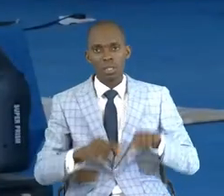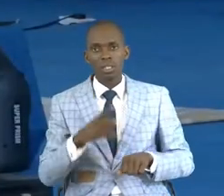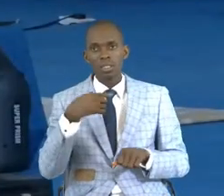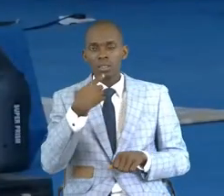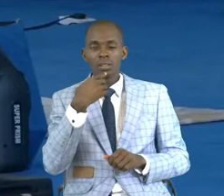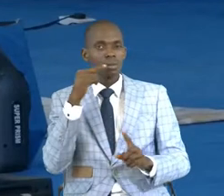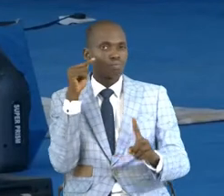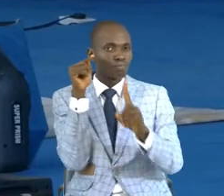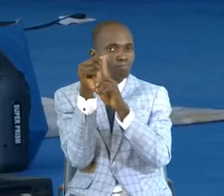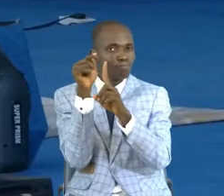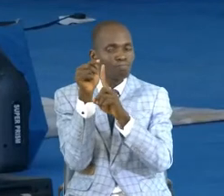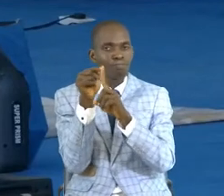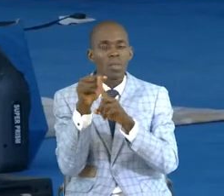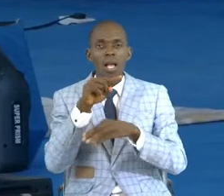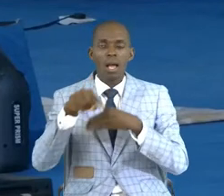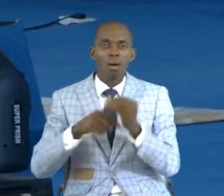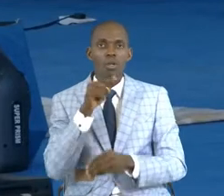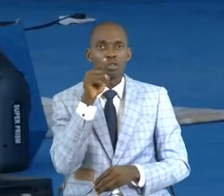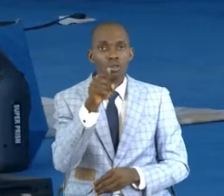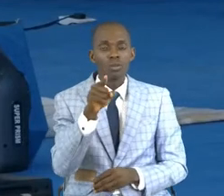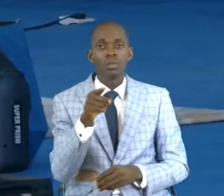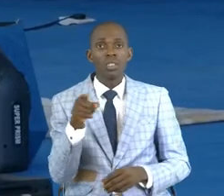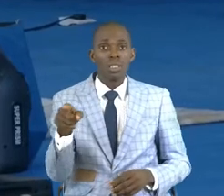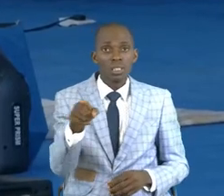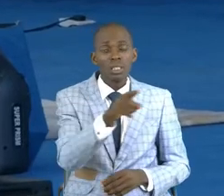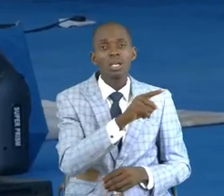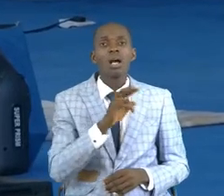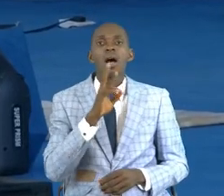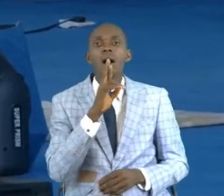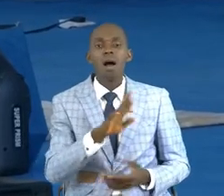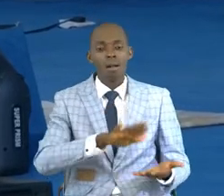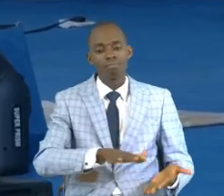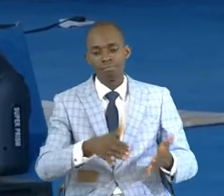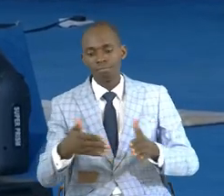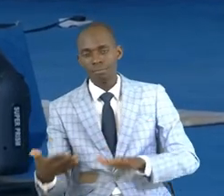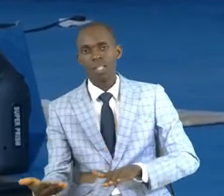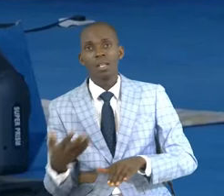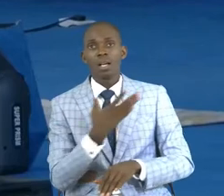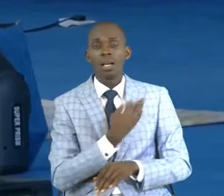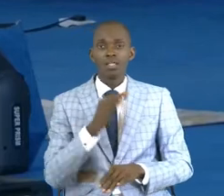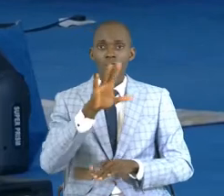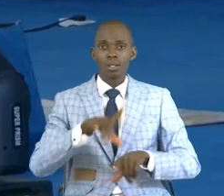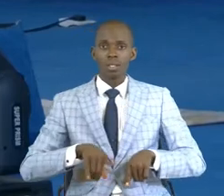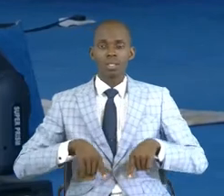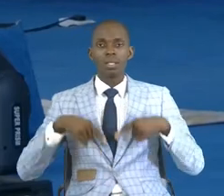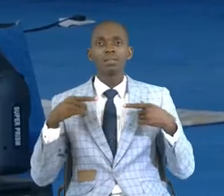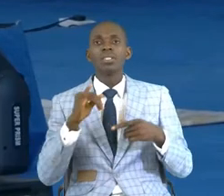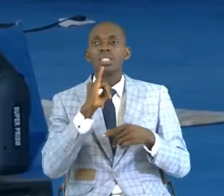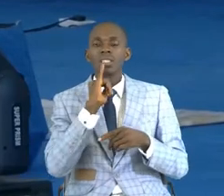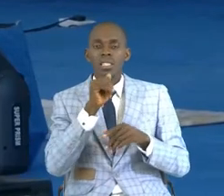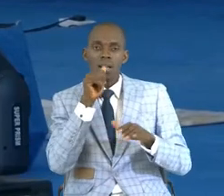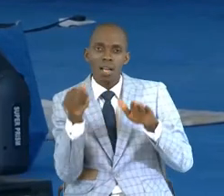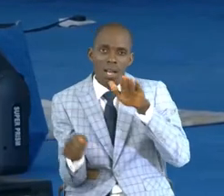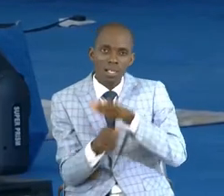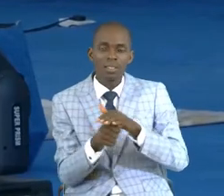categorically about you. Ye are dead, and your life is hid with